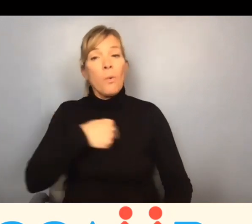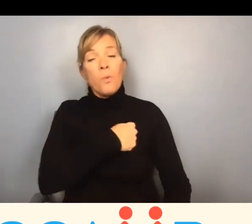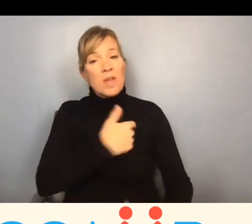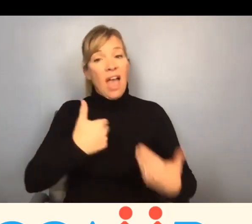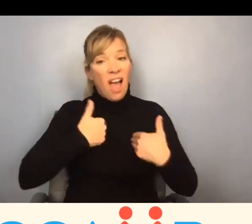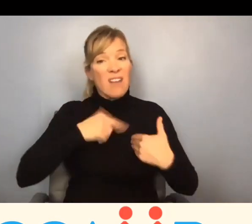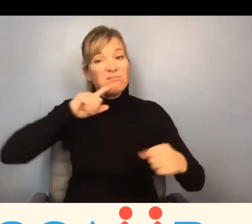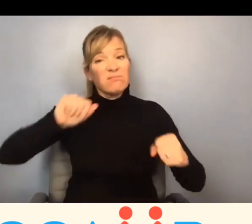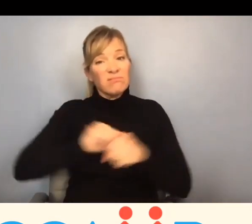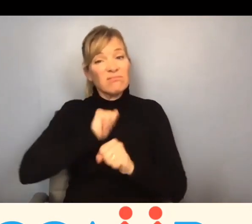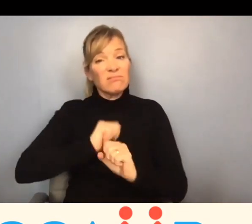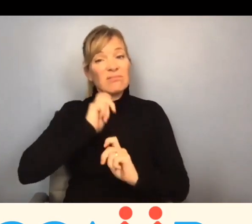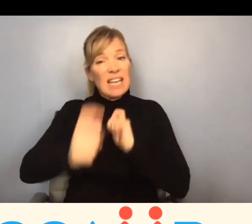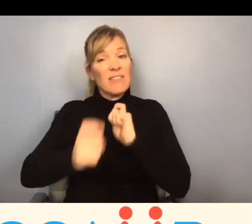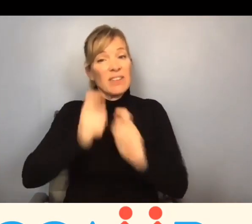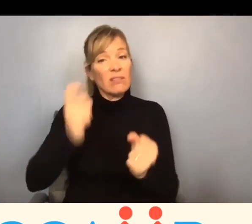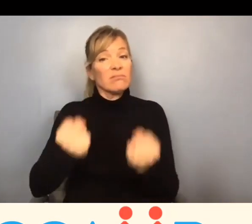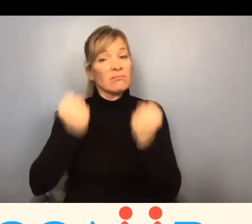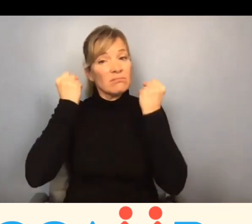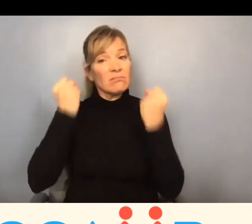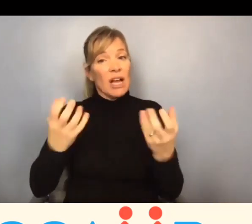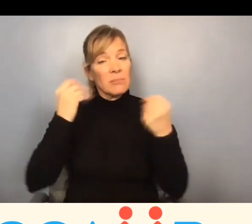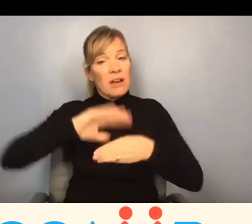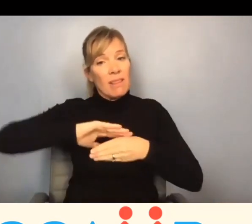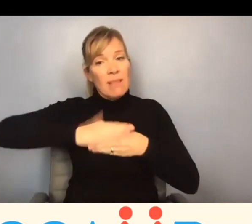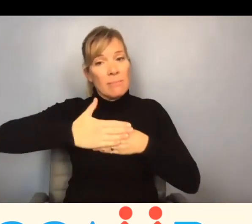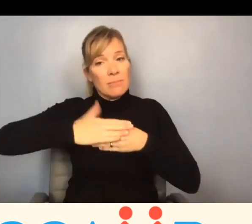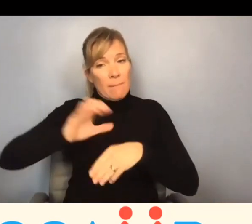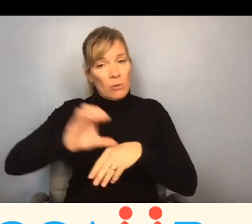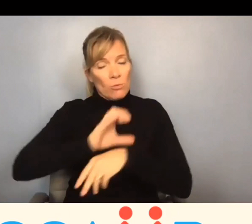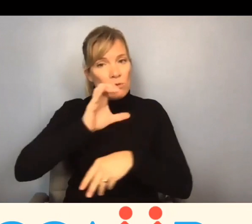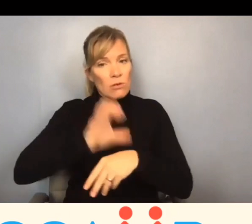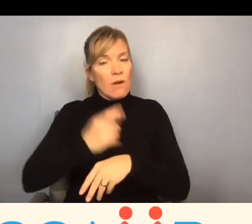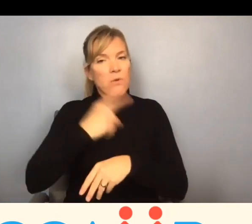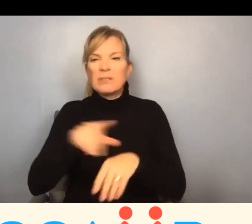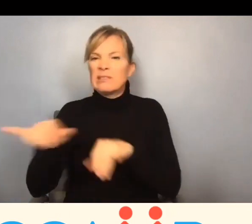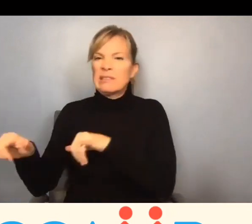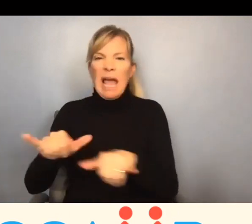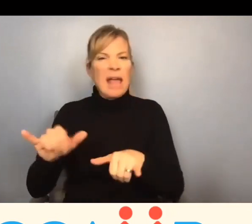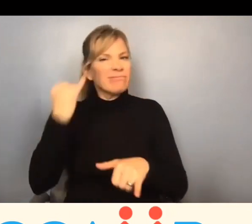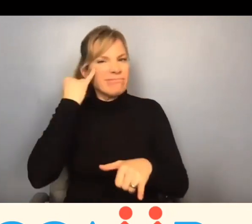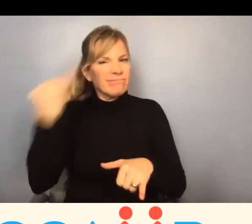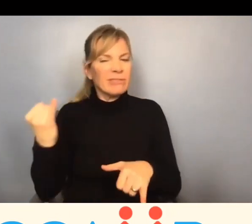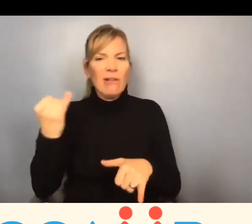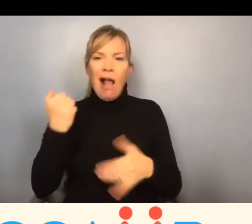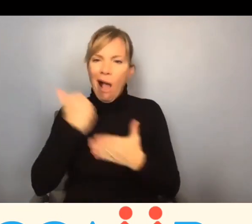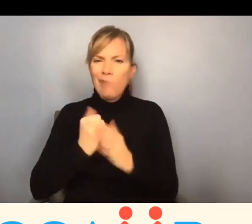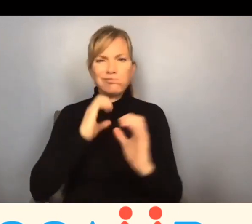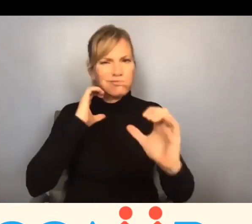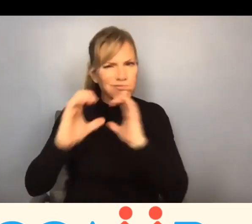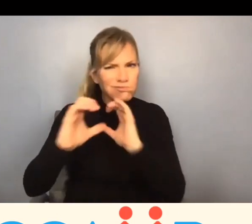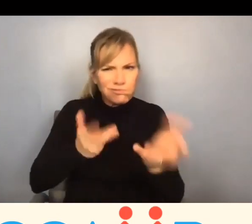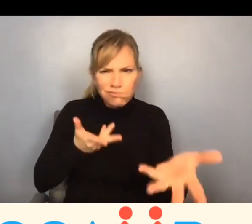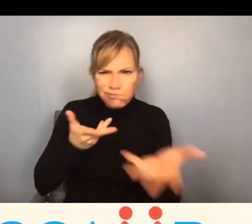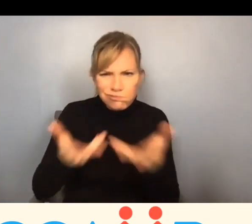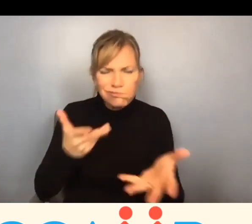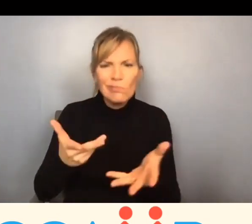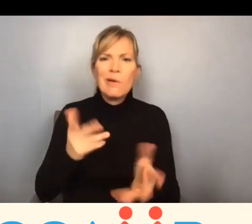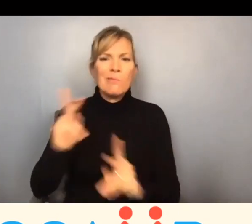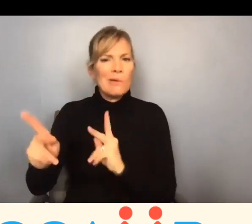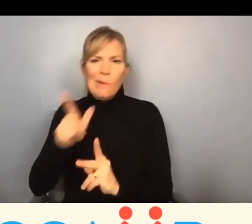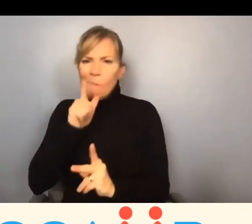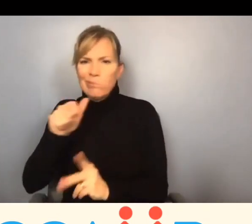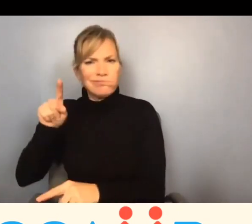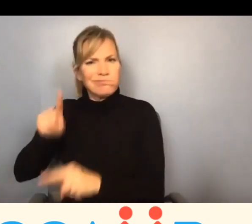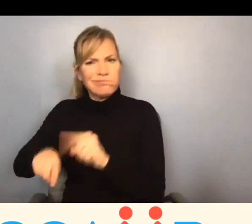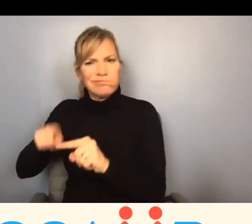fact given out a number of laptop computers for similar purposes to help people communicate, people who are not able